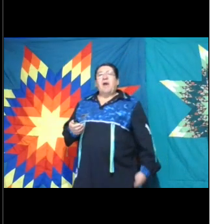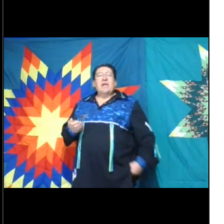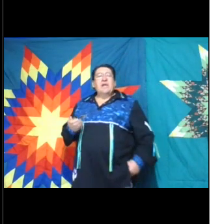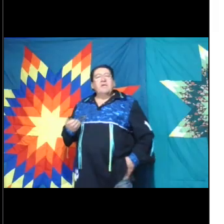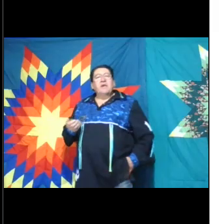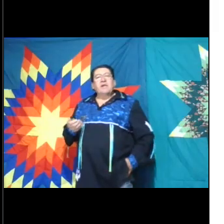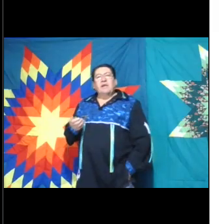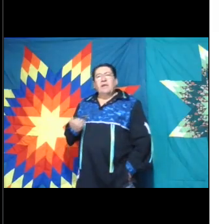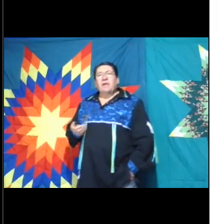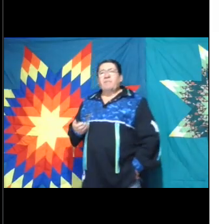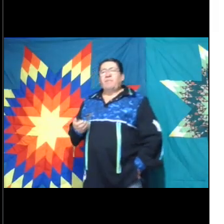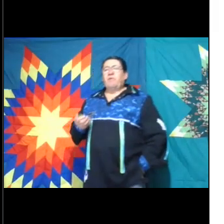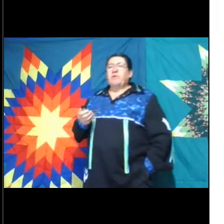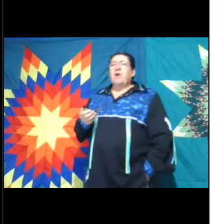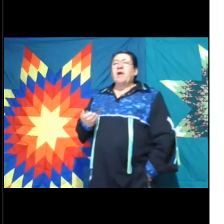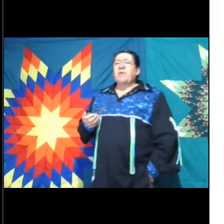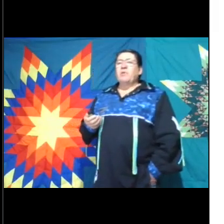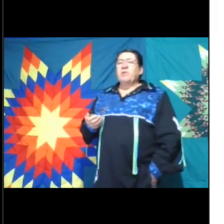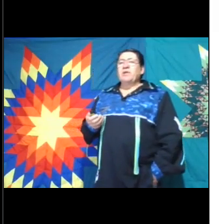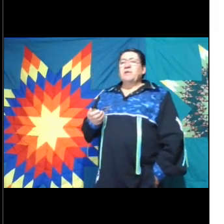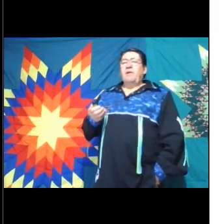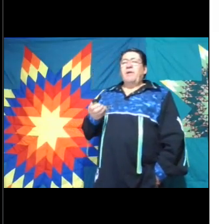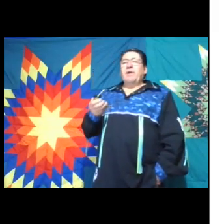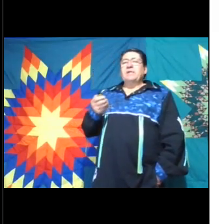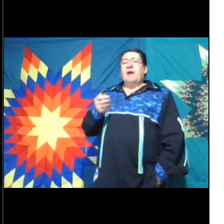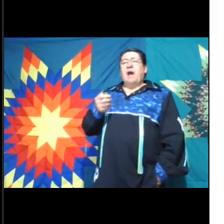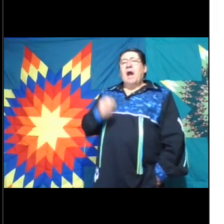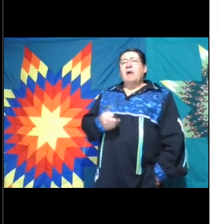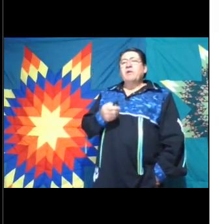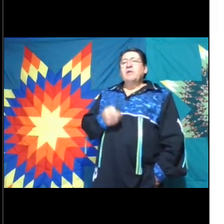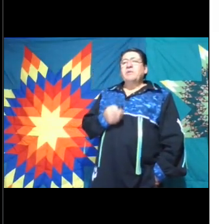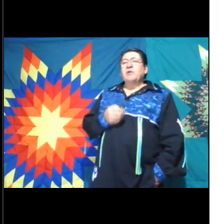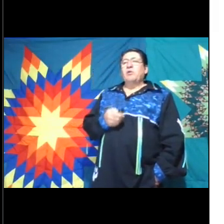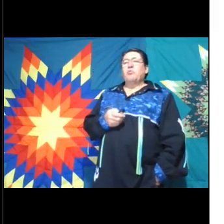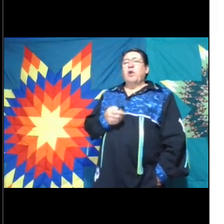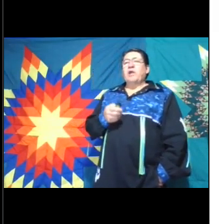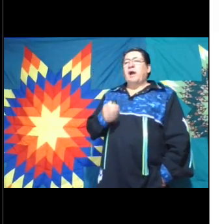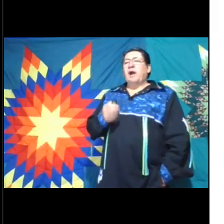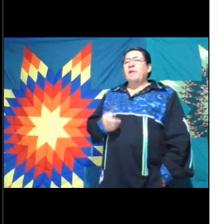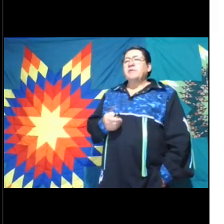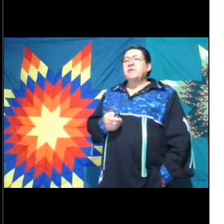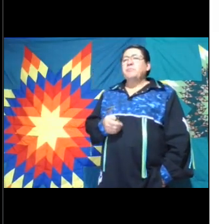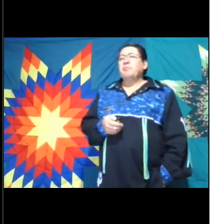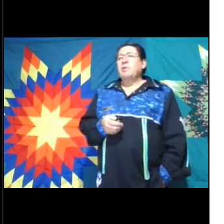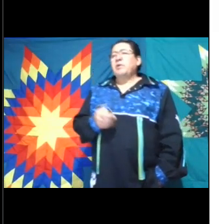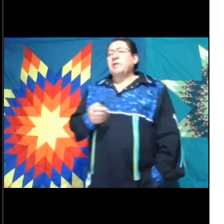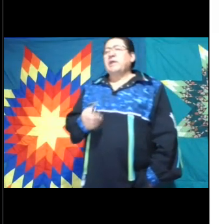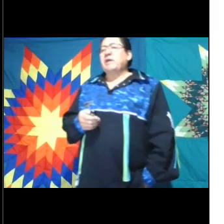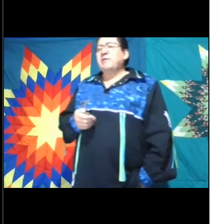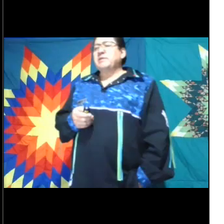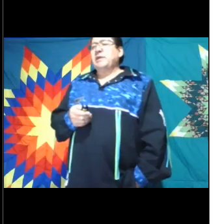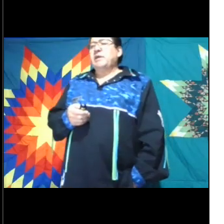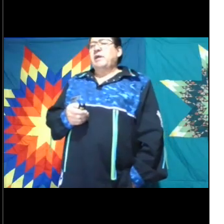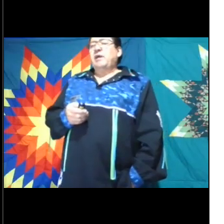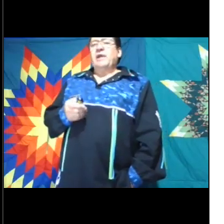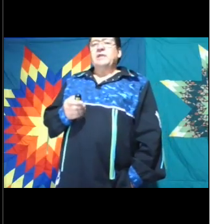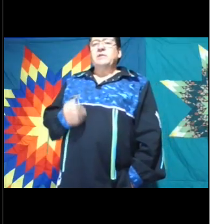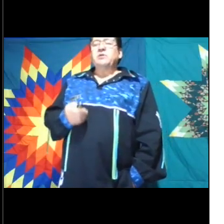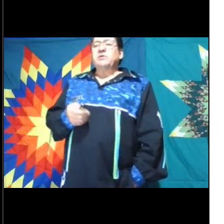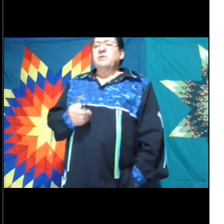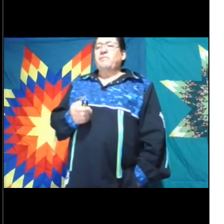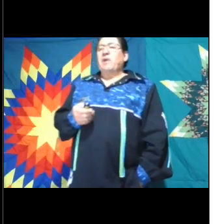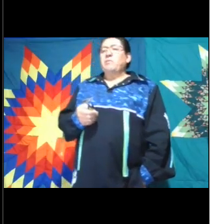So, and the other thing to think of when we're talking about this is how are you incorporating UNDRIP, TRC,